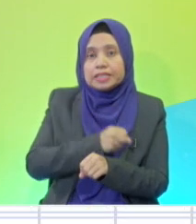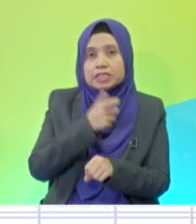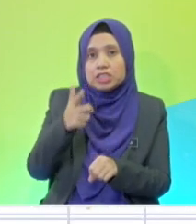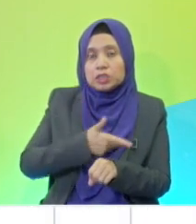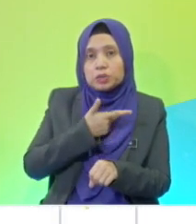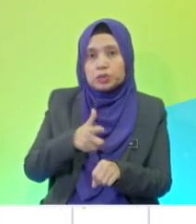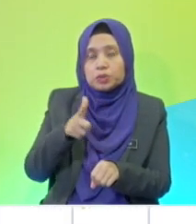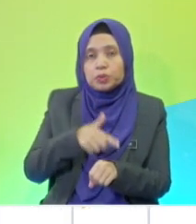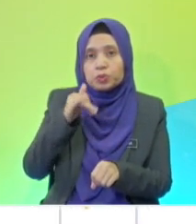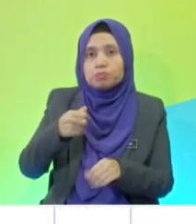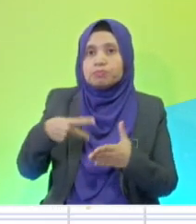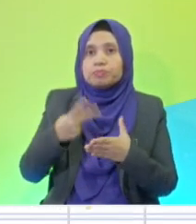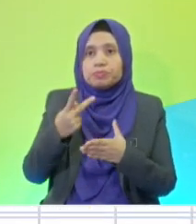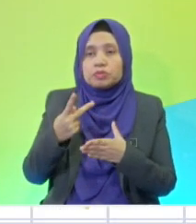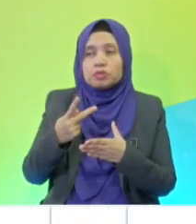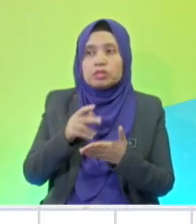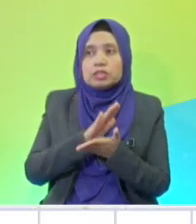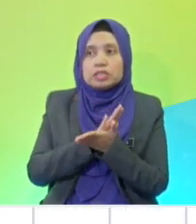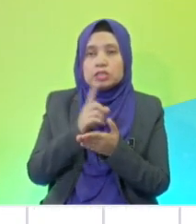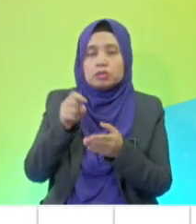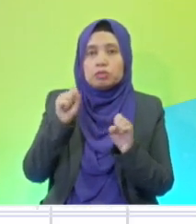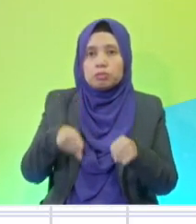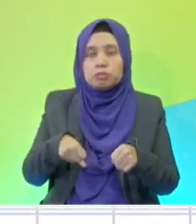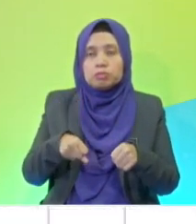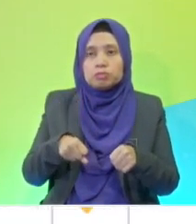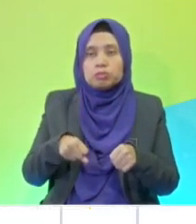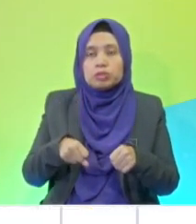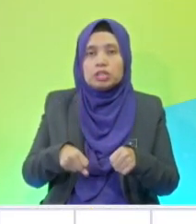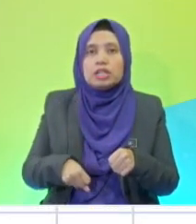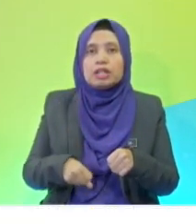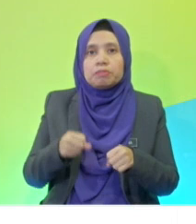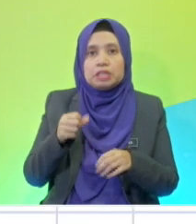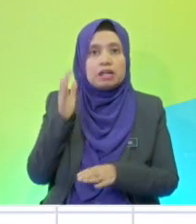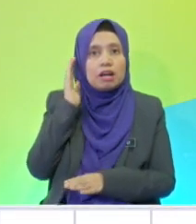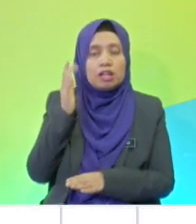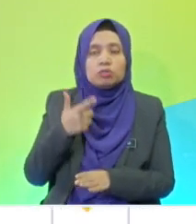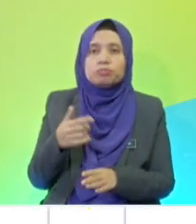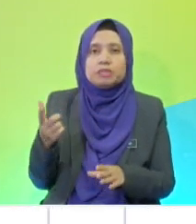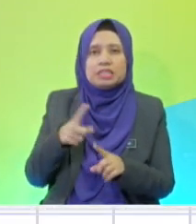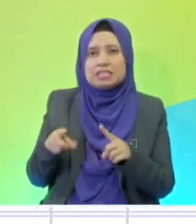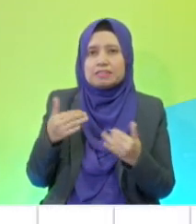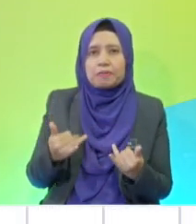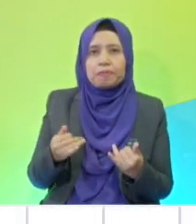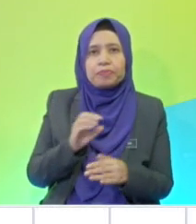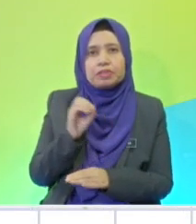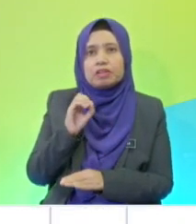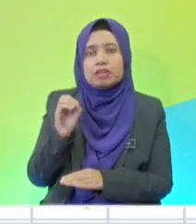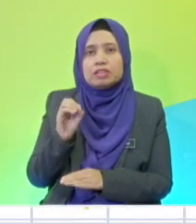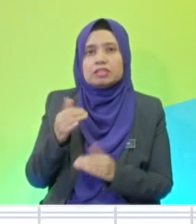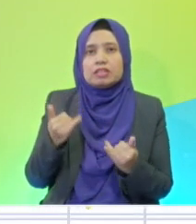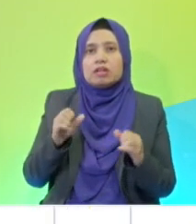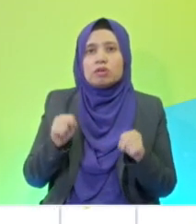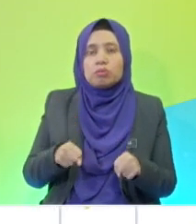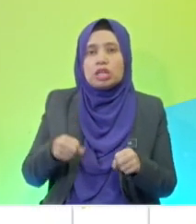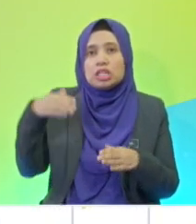invented MP3 players so that they can download a lot of songs. Okay, yes. Do you think that's the correct